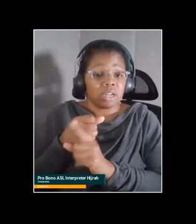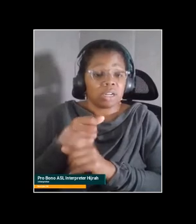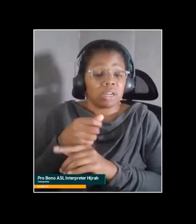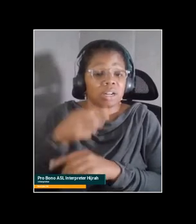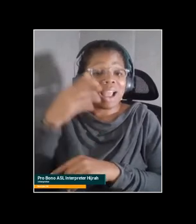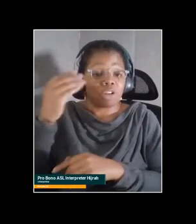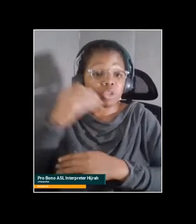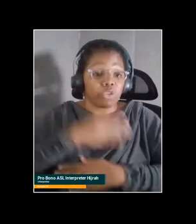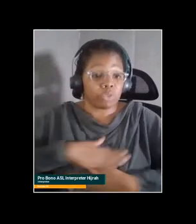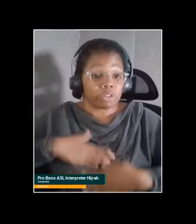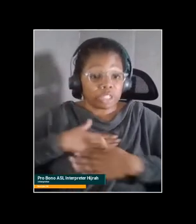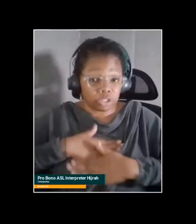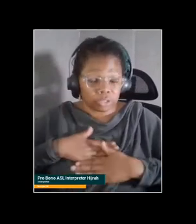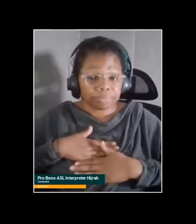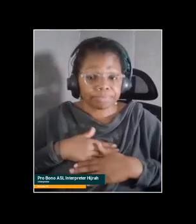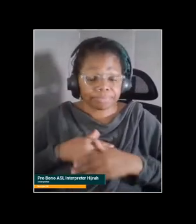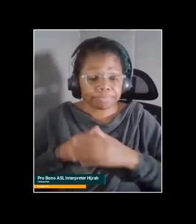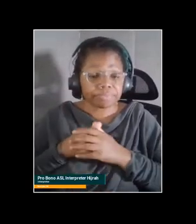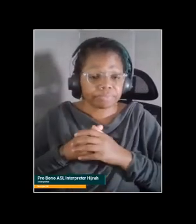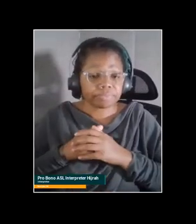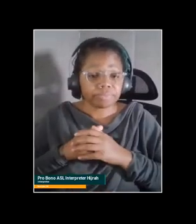outdoor recreation.